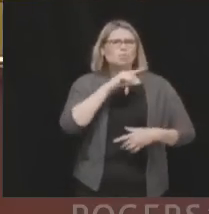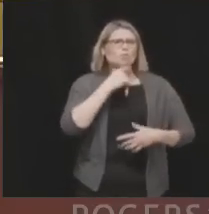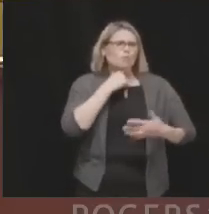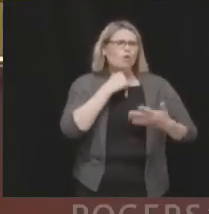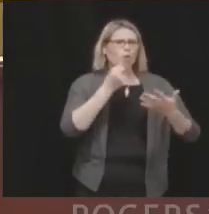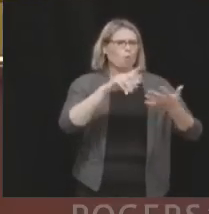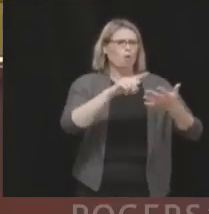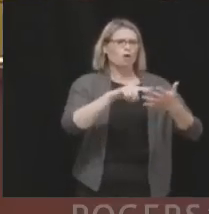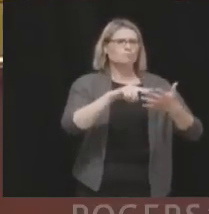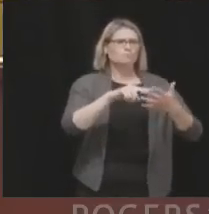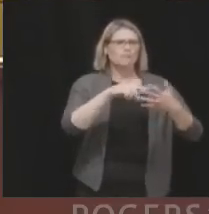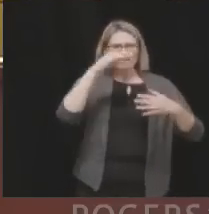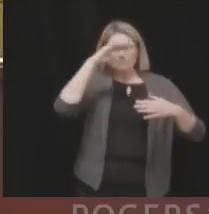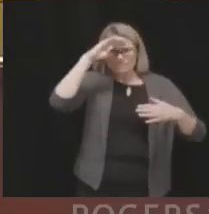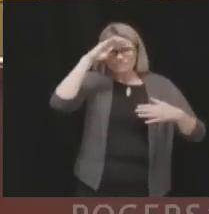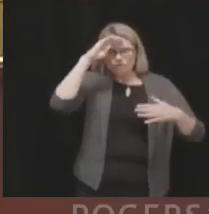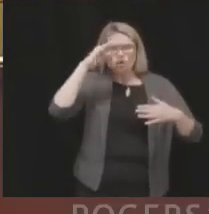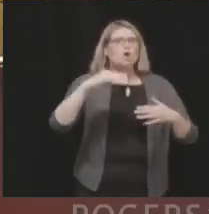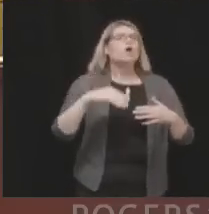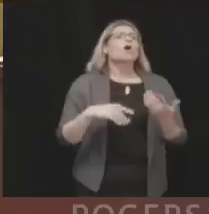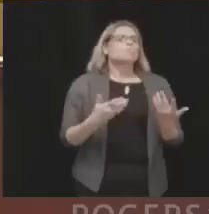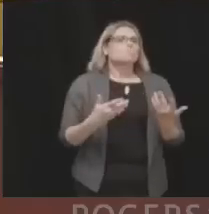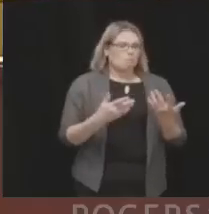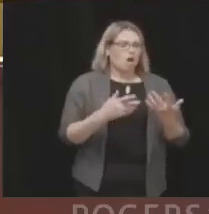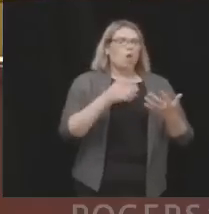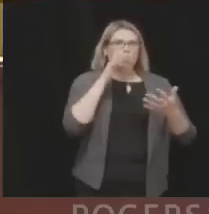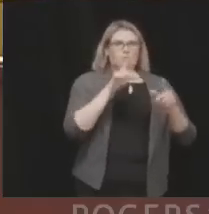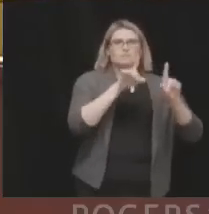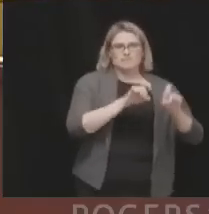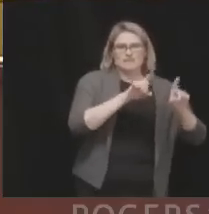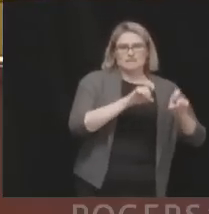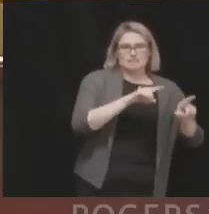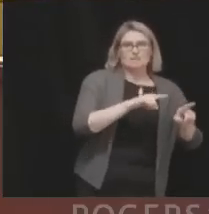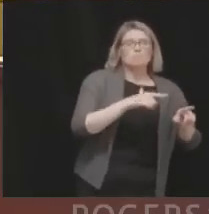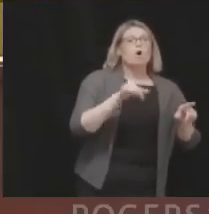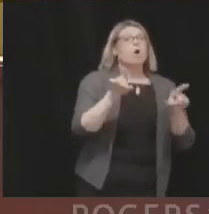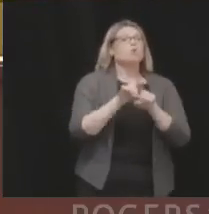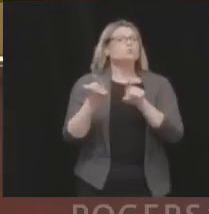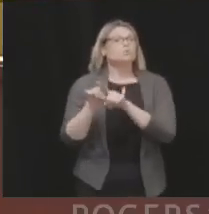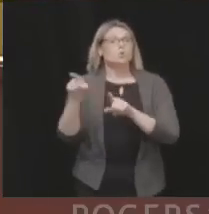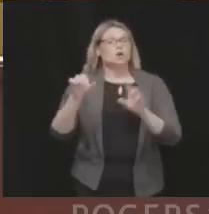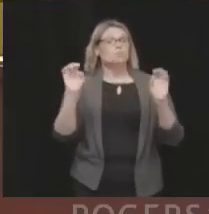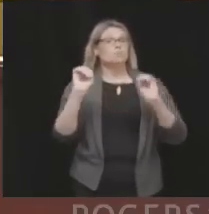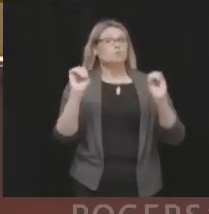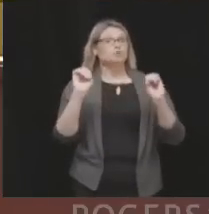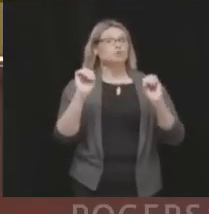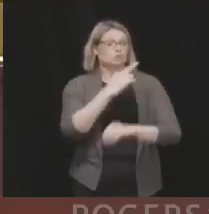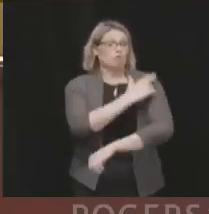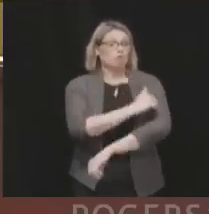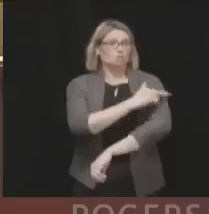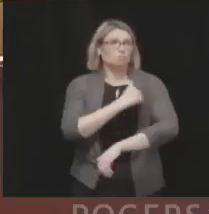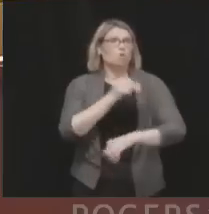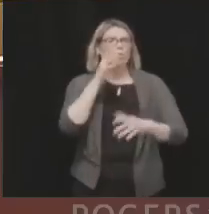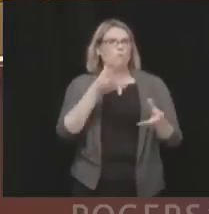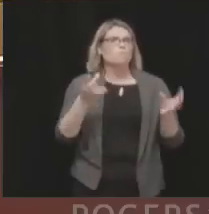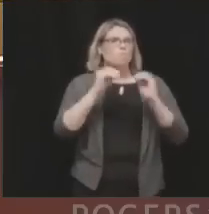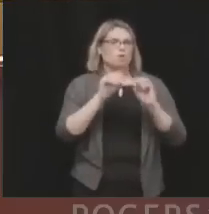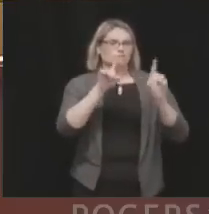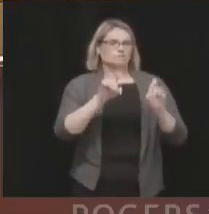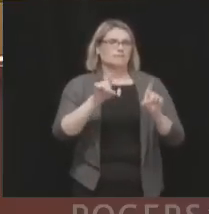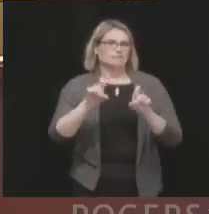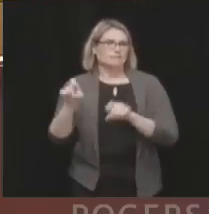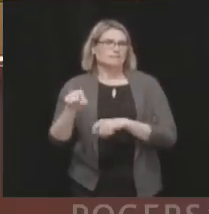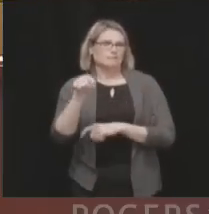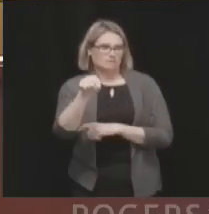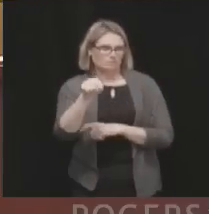recently a rapid response team. So when we do know of a vulnerable population or an